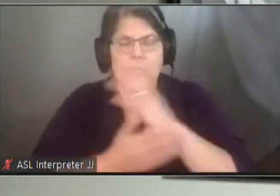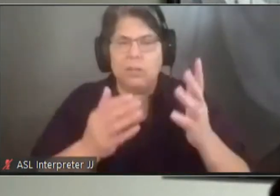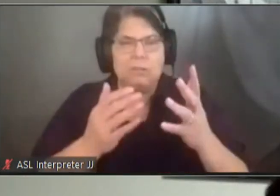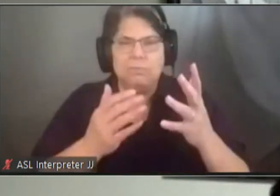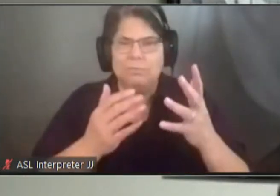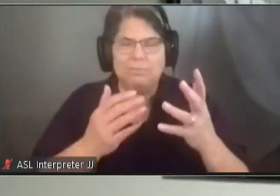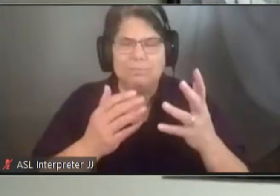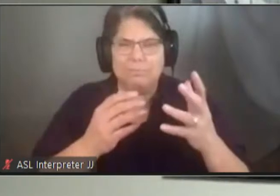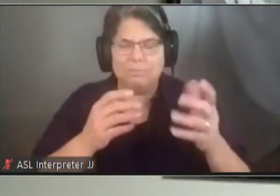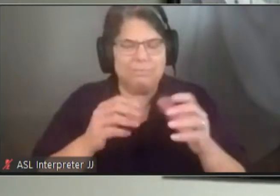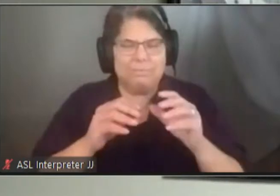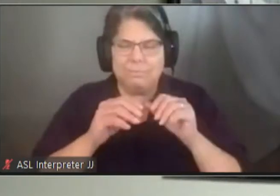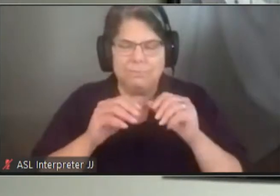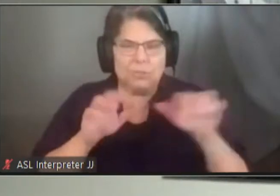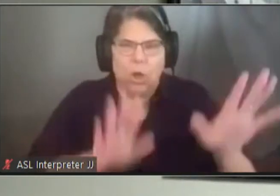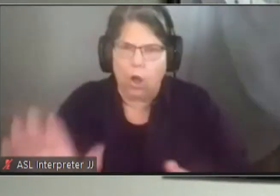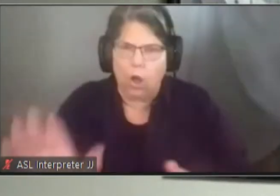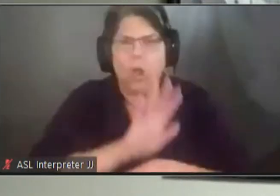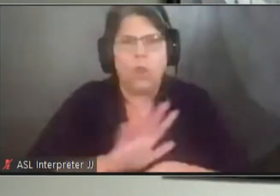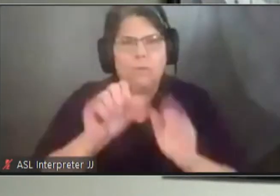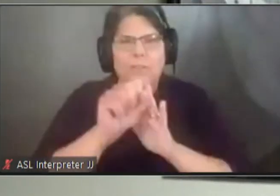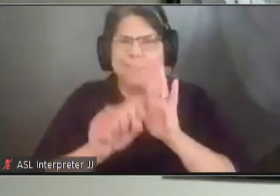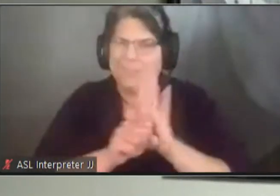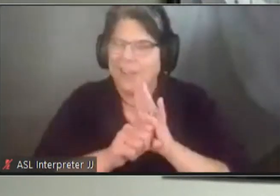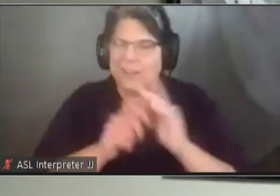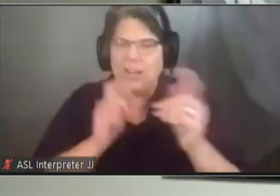the many changing and poorly interacting